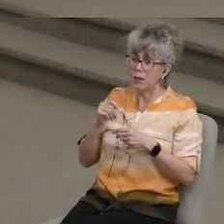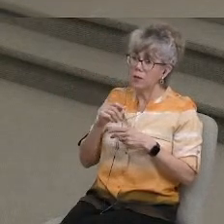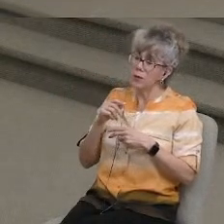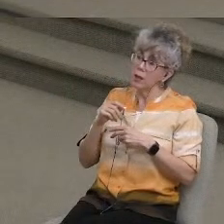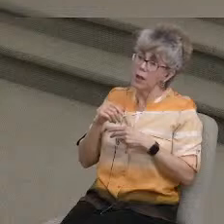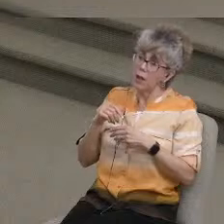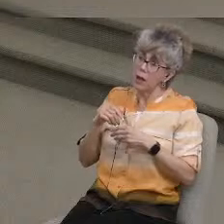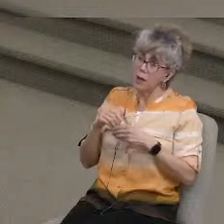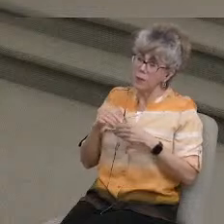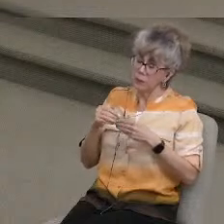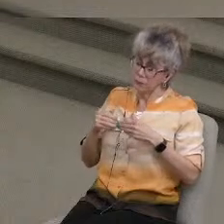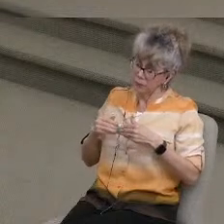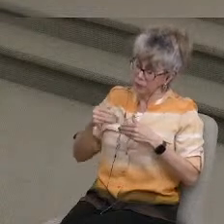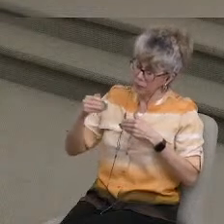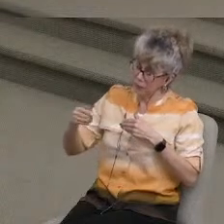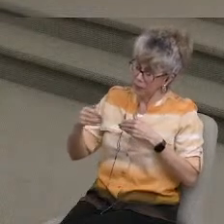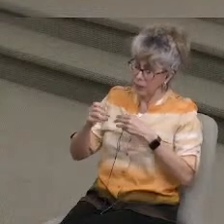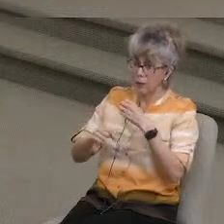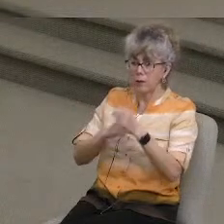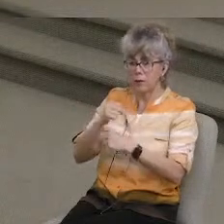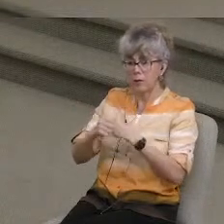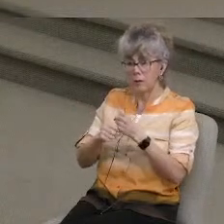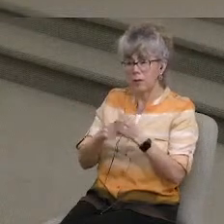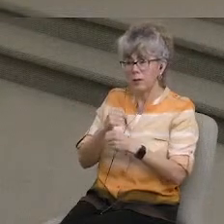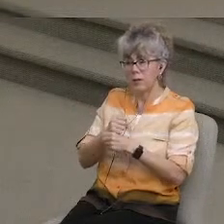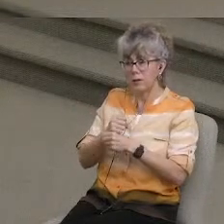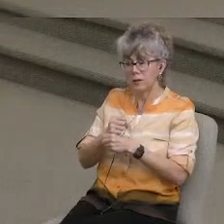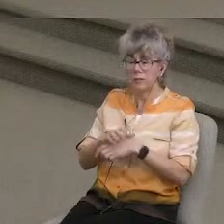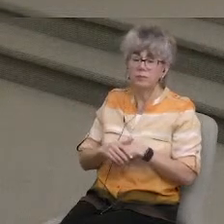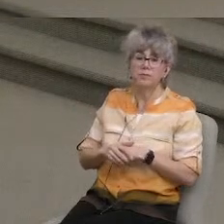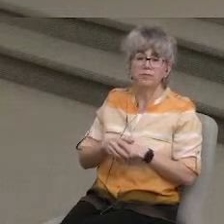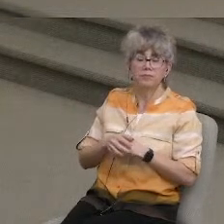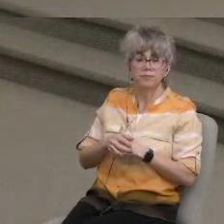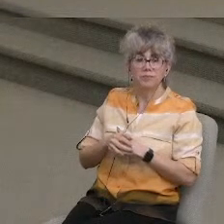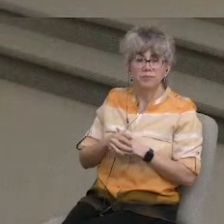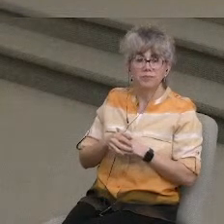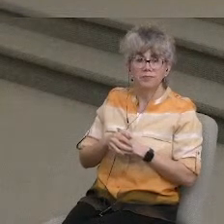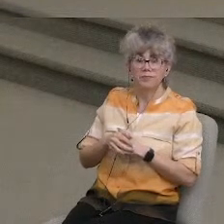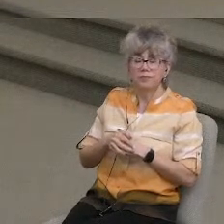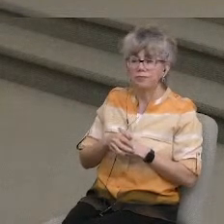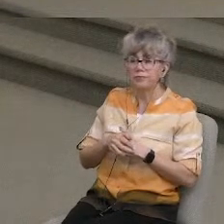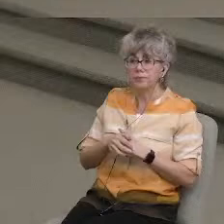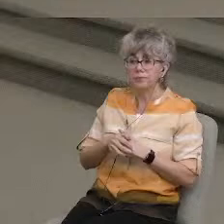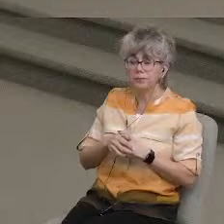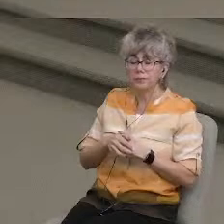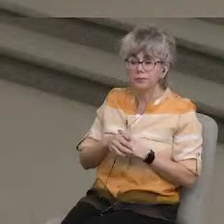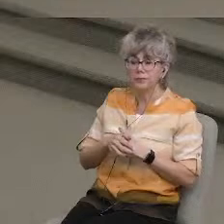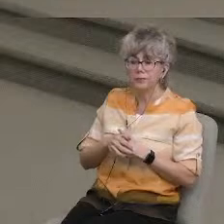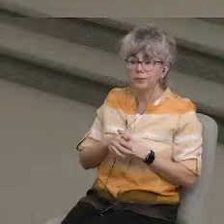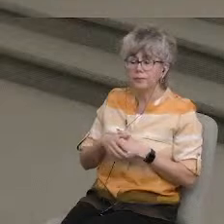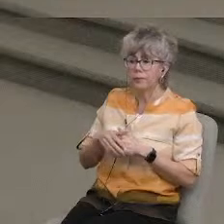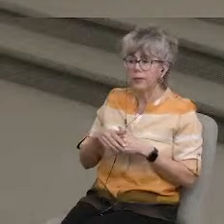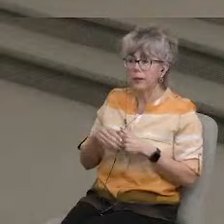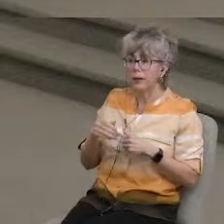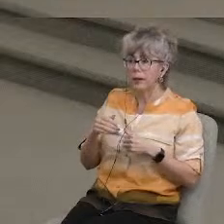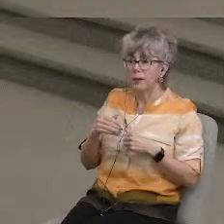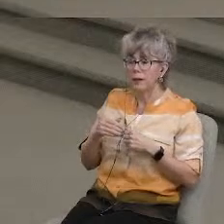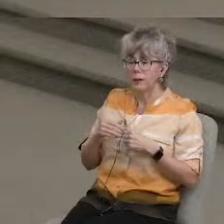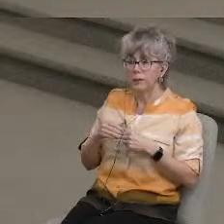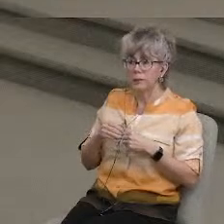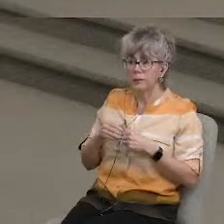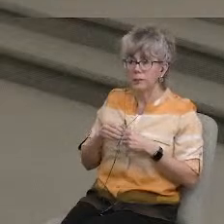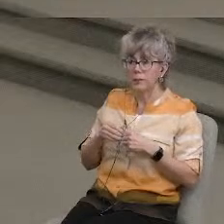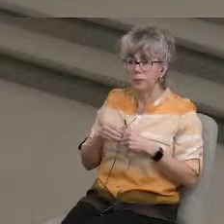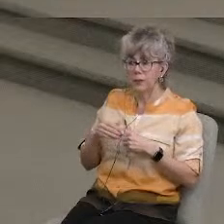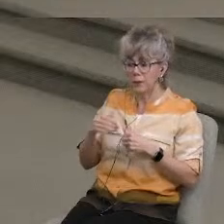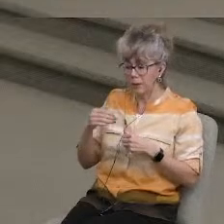has spoken to you in the way that only God's Word, His Spirit, can speak. The Spirit knows exactly what you need.